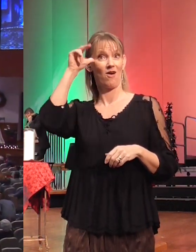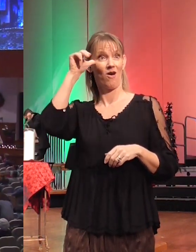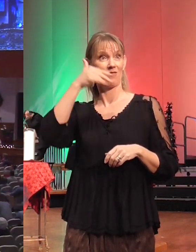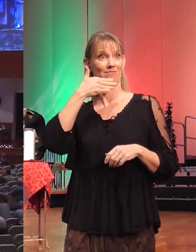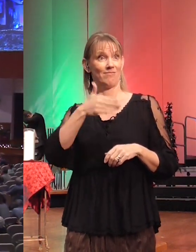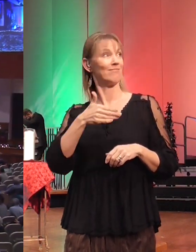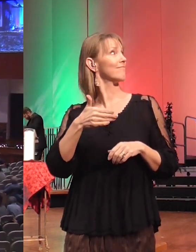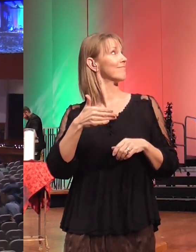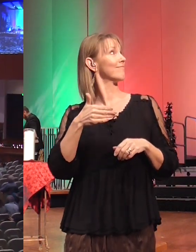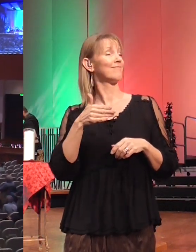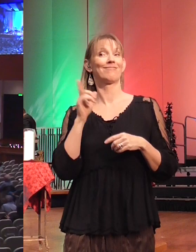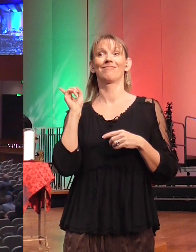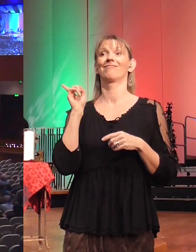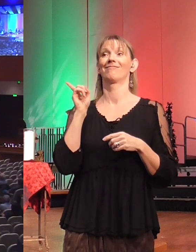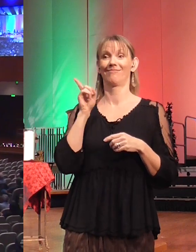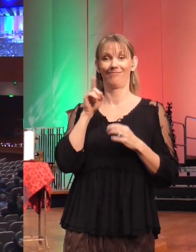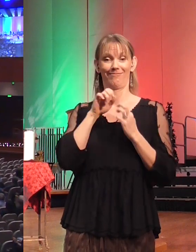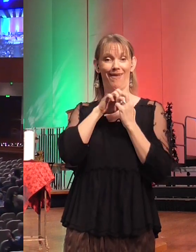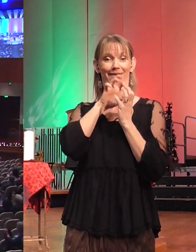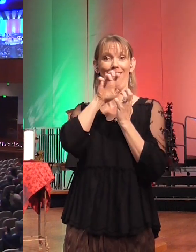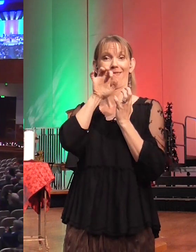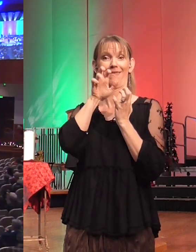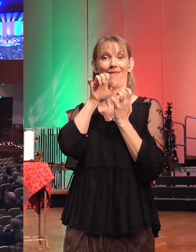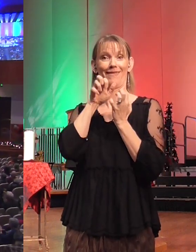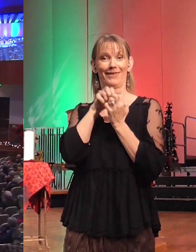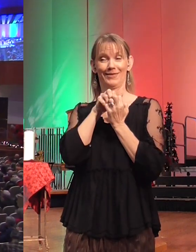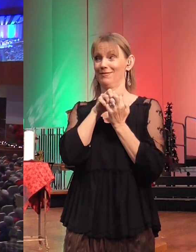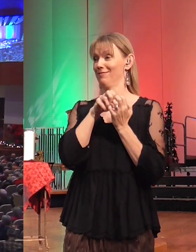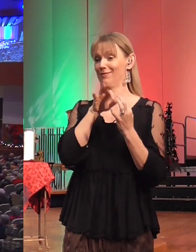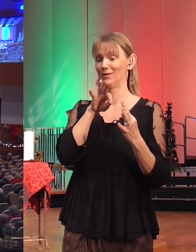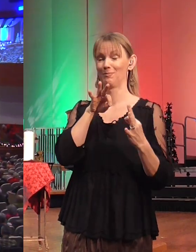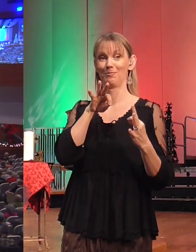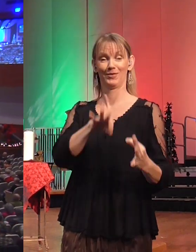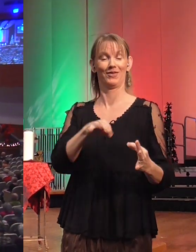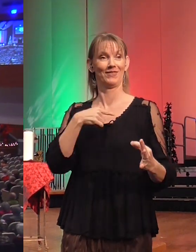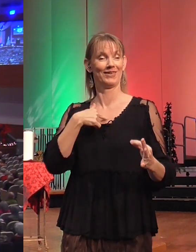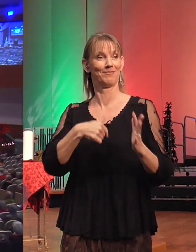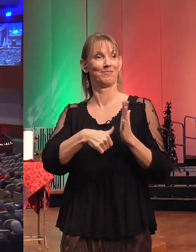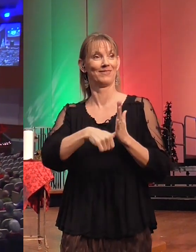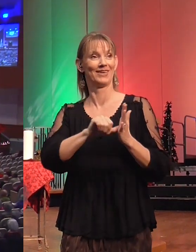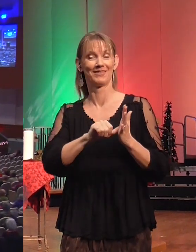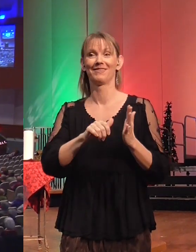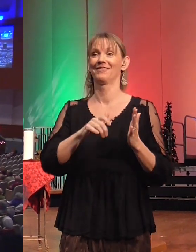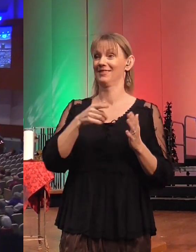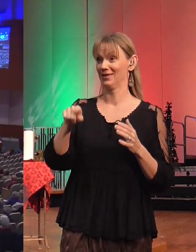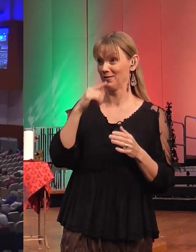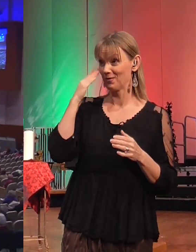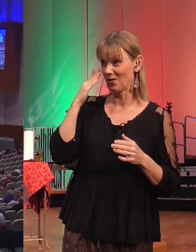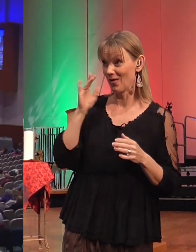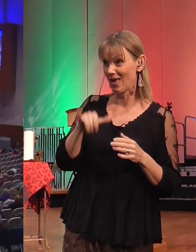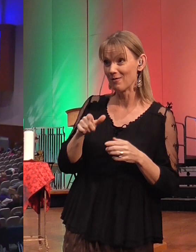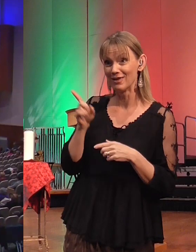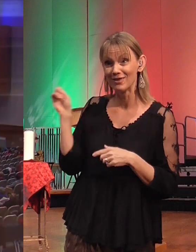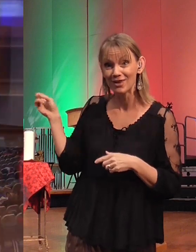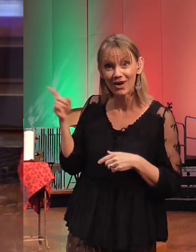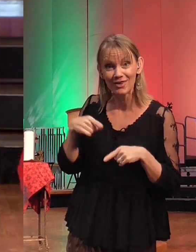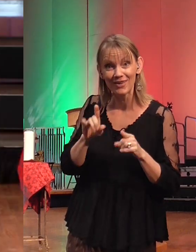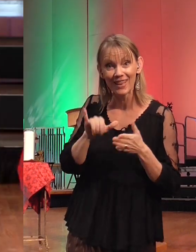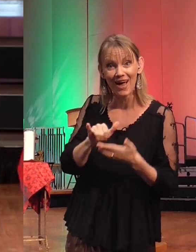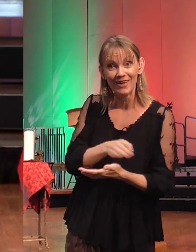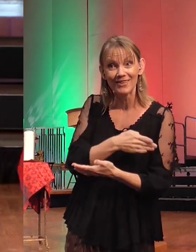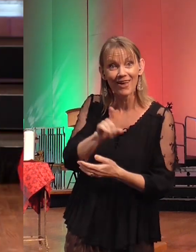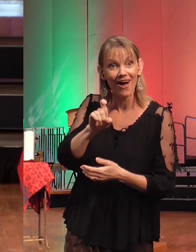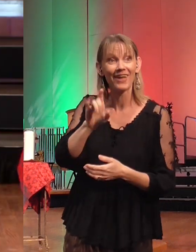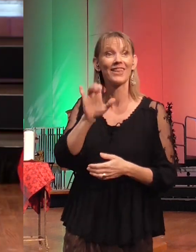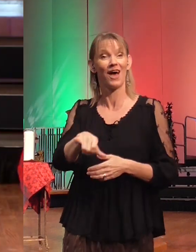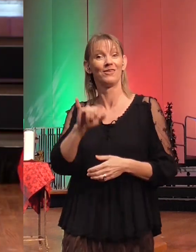clue. Yeah, it's just perfect. I can't do that. You bet you didn't. Did you know that was her in that song? That was